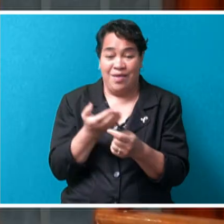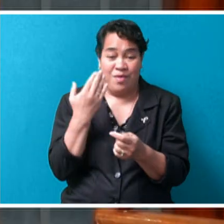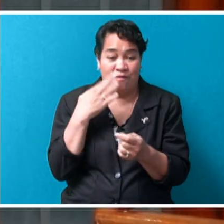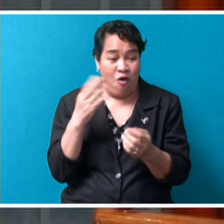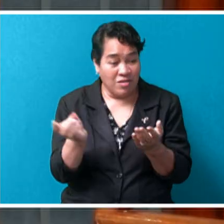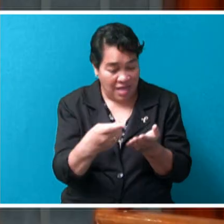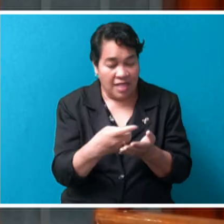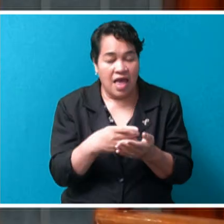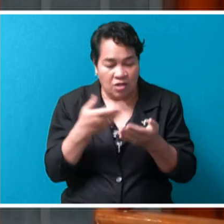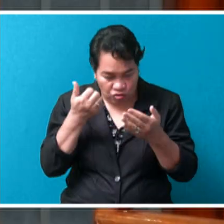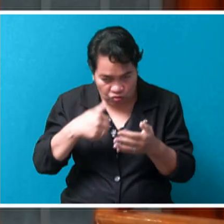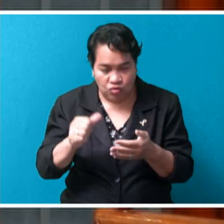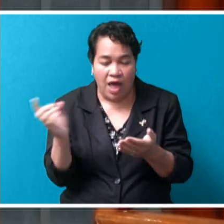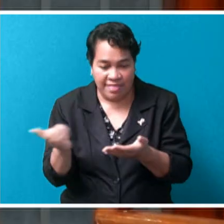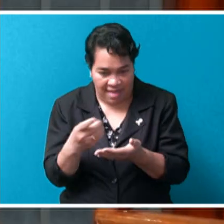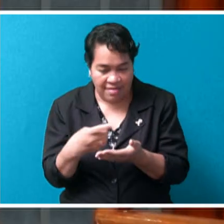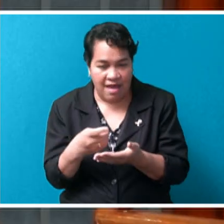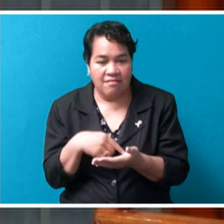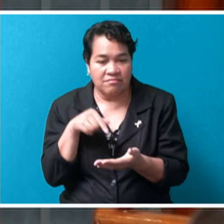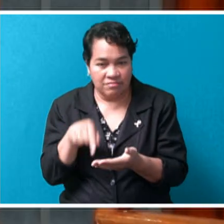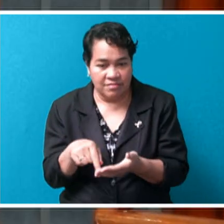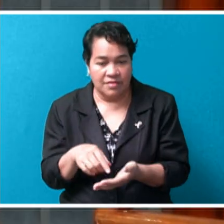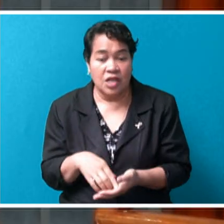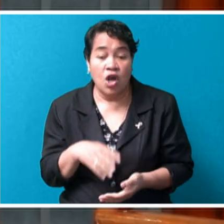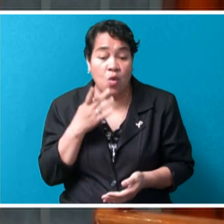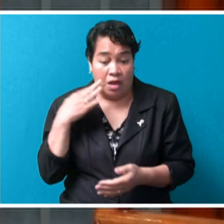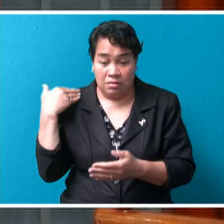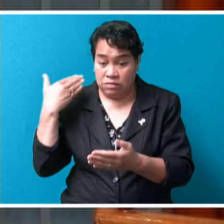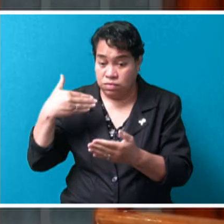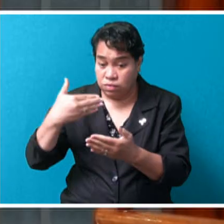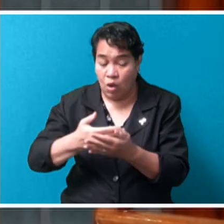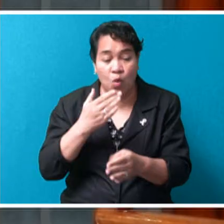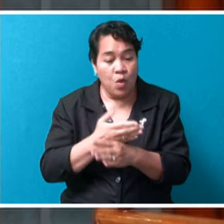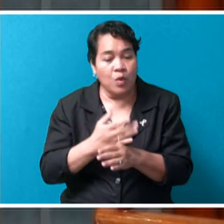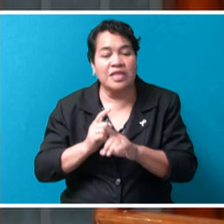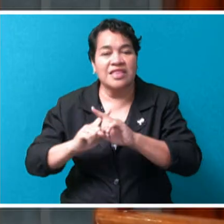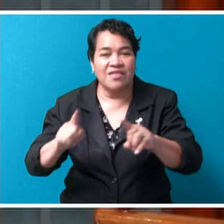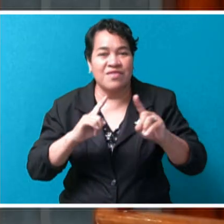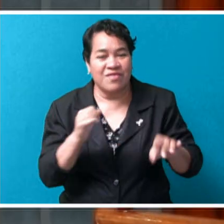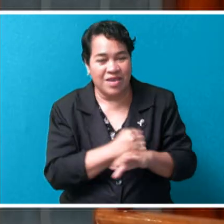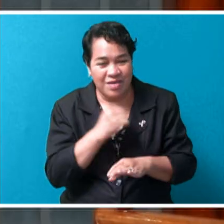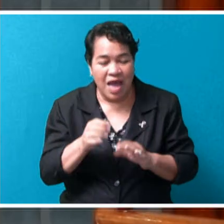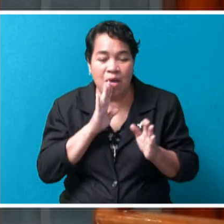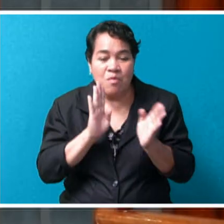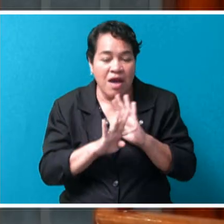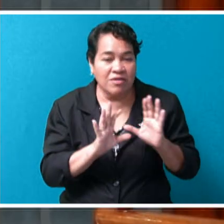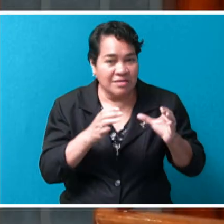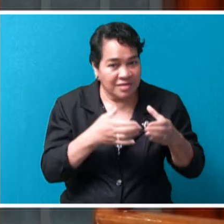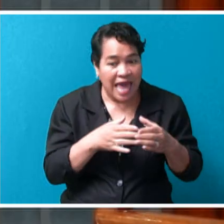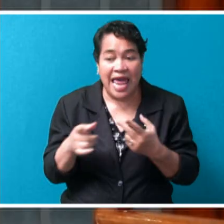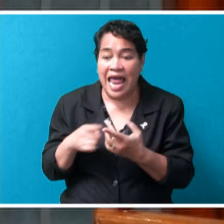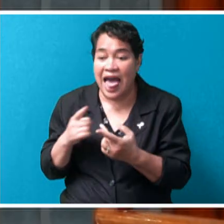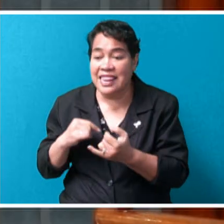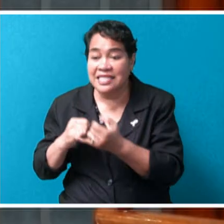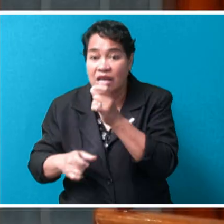approach. Since the launch, the Ministry has been working with relevant government agencies, private sector organizations, and other